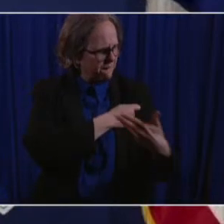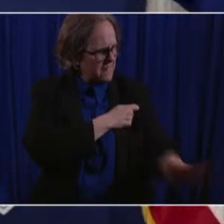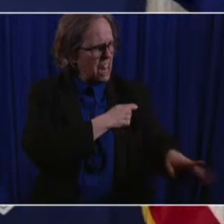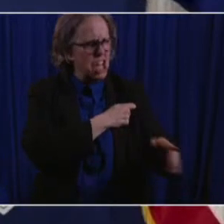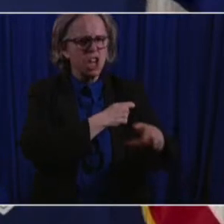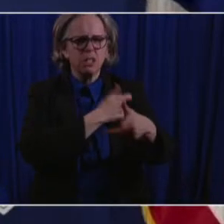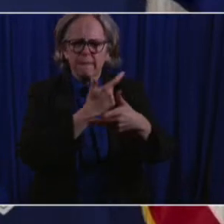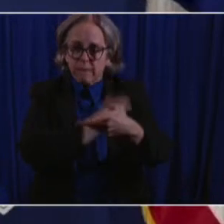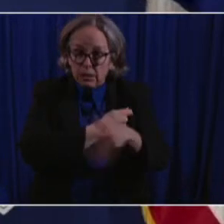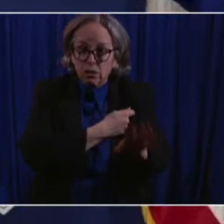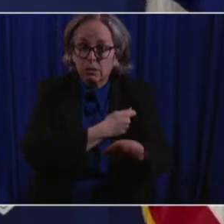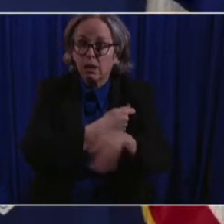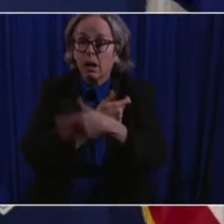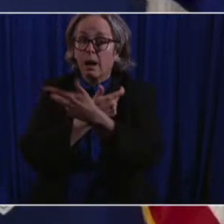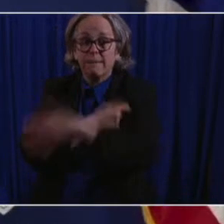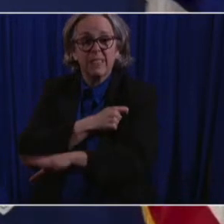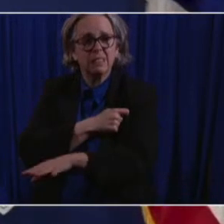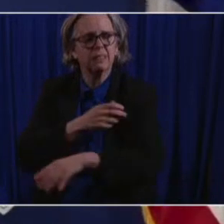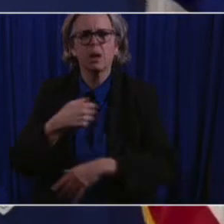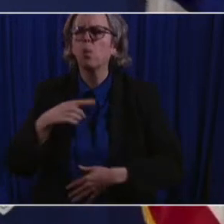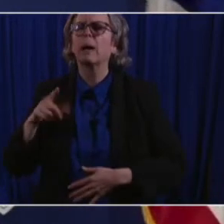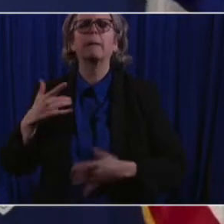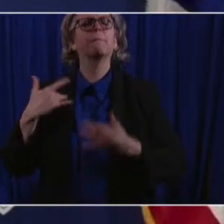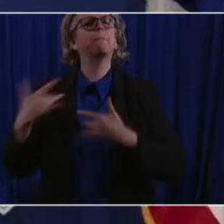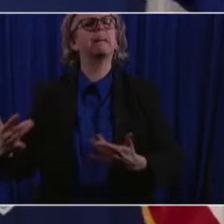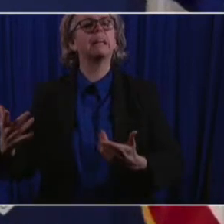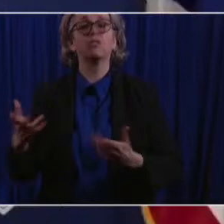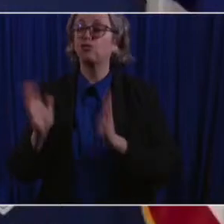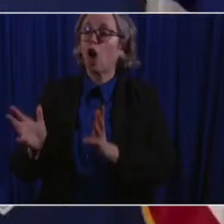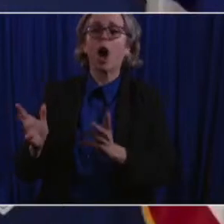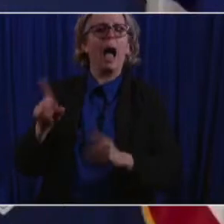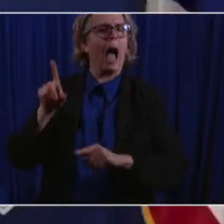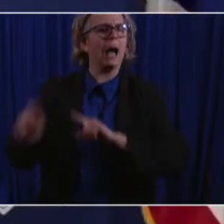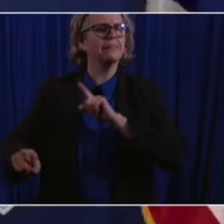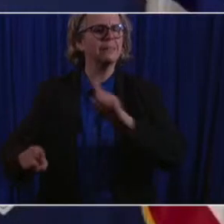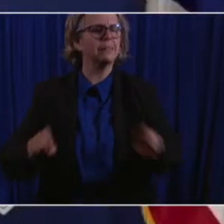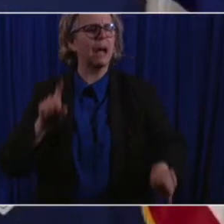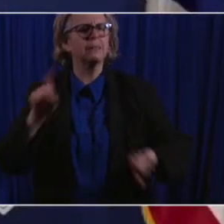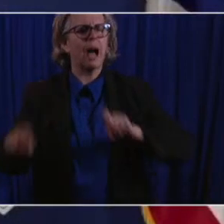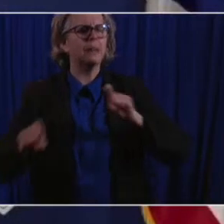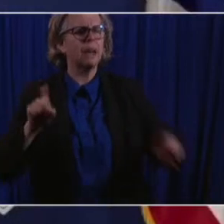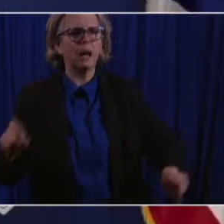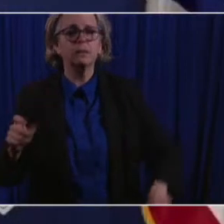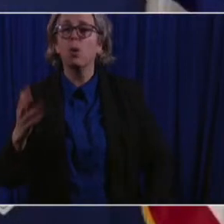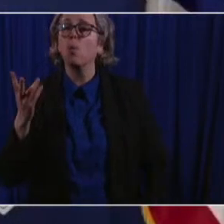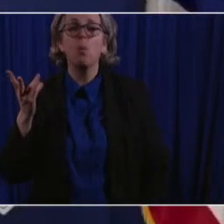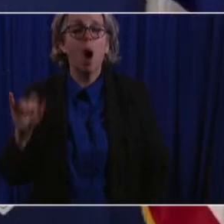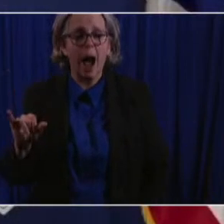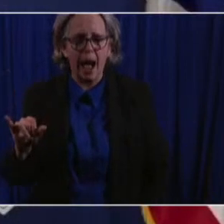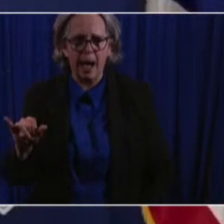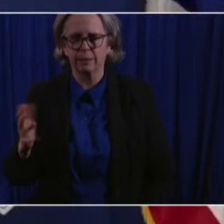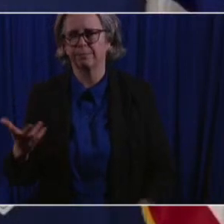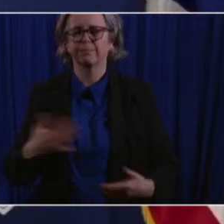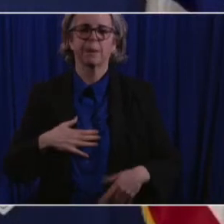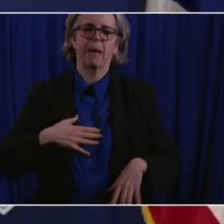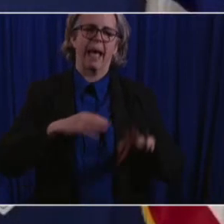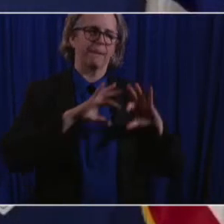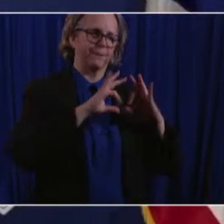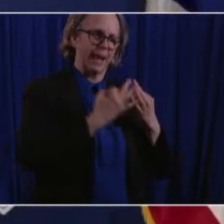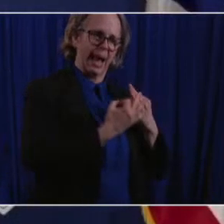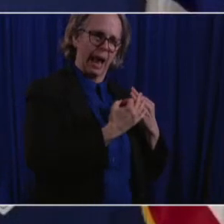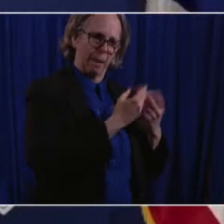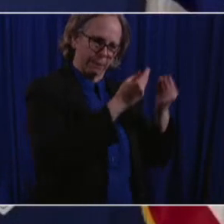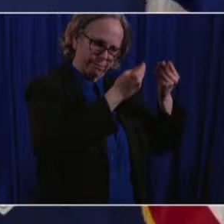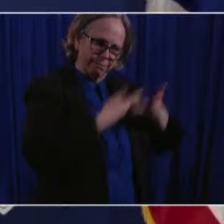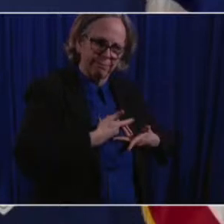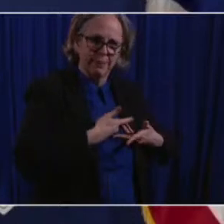influences people is their family members as well as their friends. Right. And so, what you and